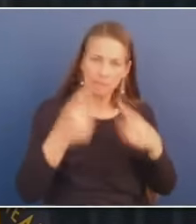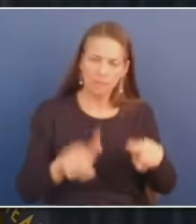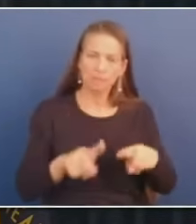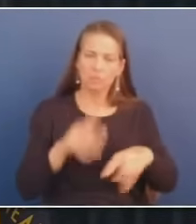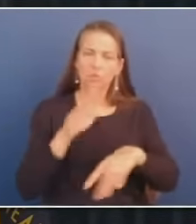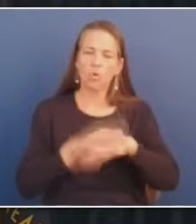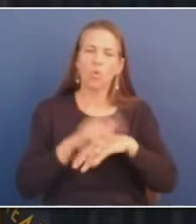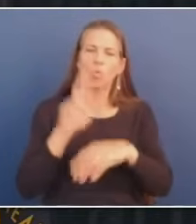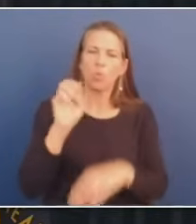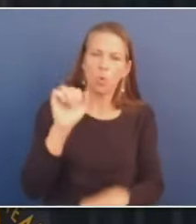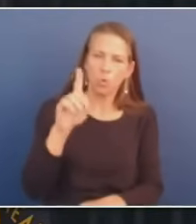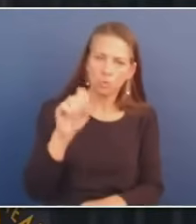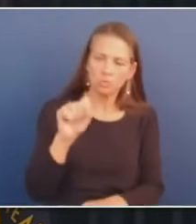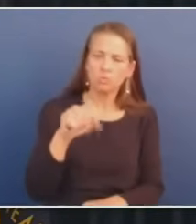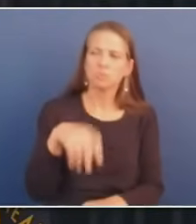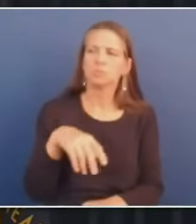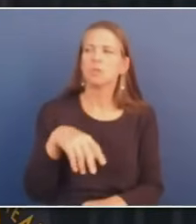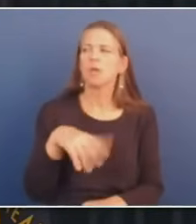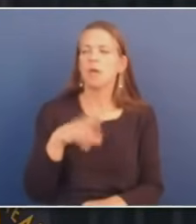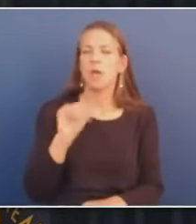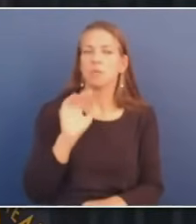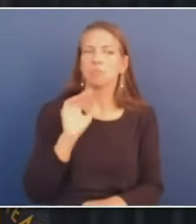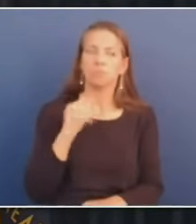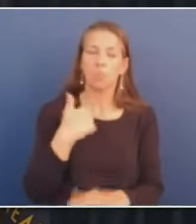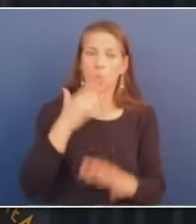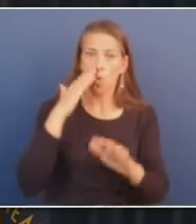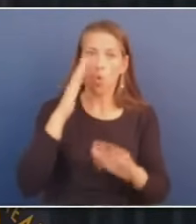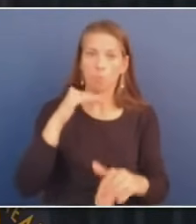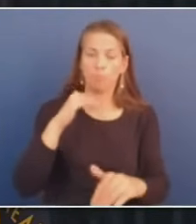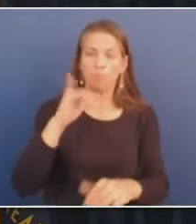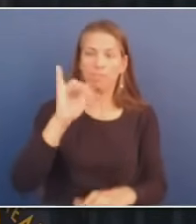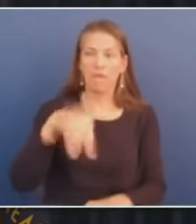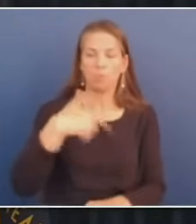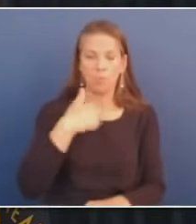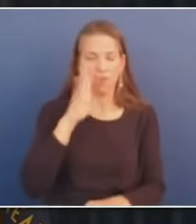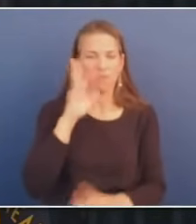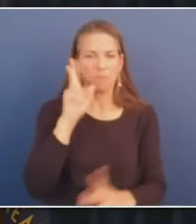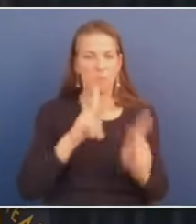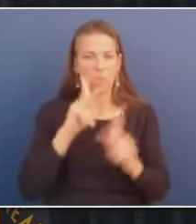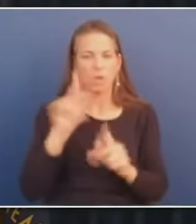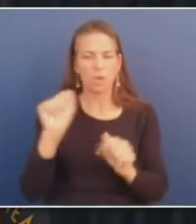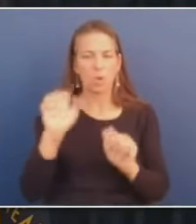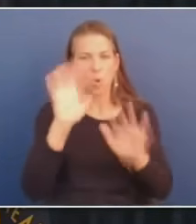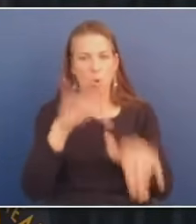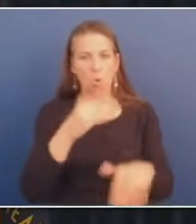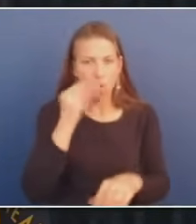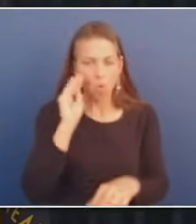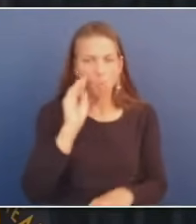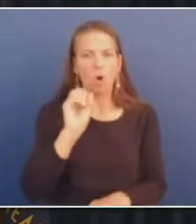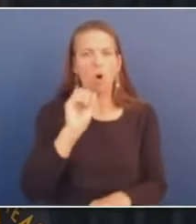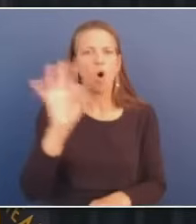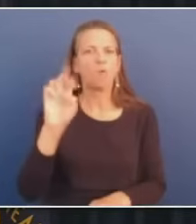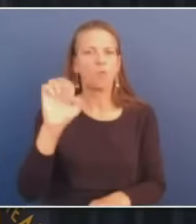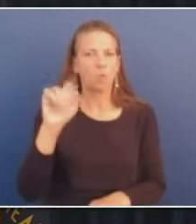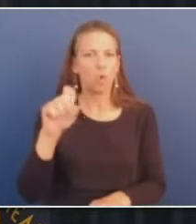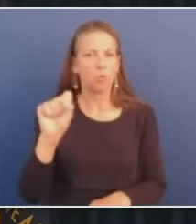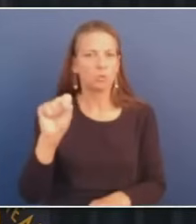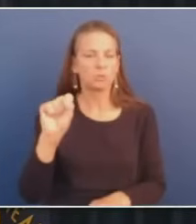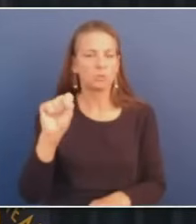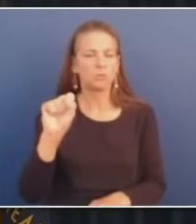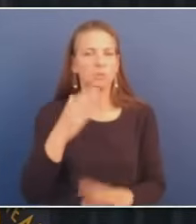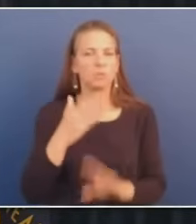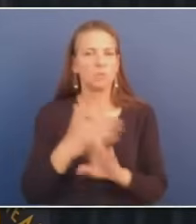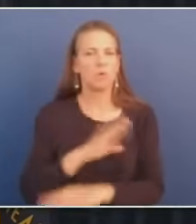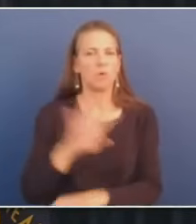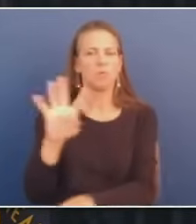roadways. Our hope is that we'll get people home and off the roadways really before that 4 p.m.